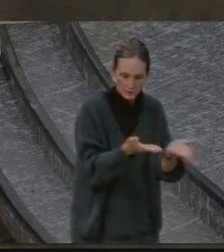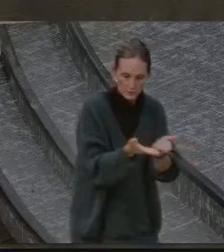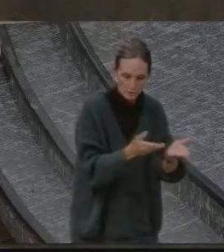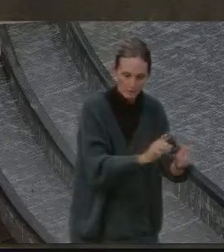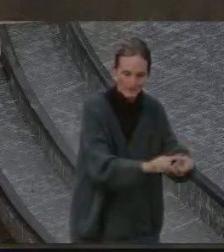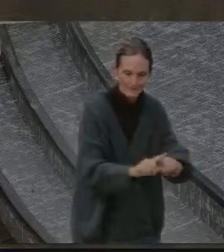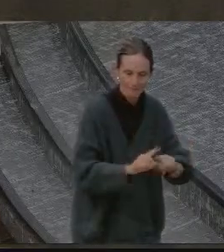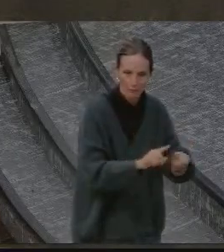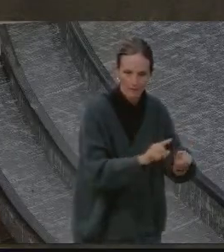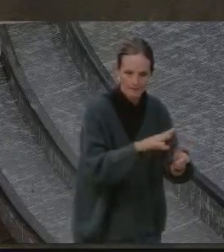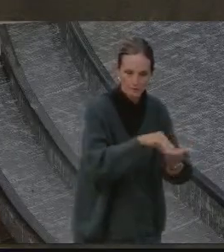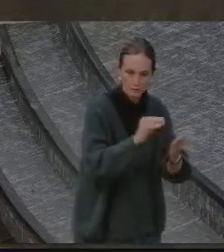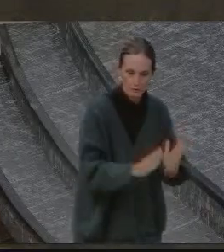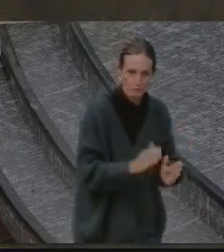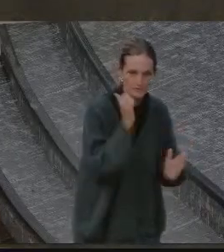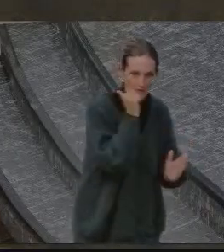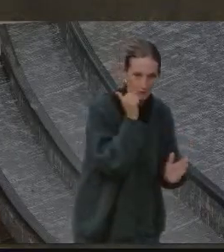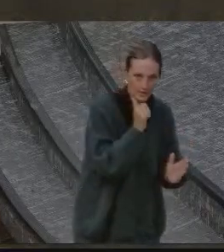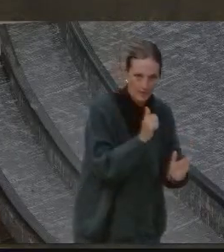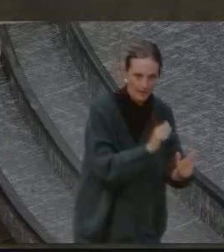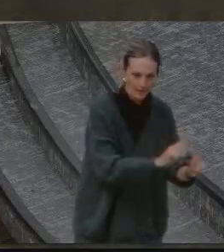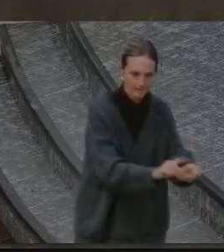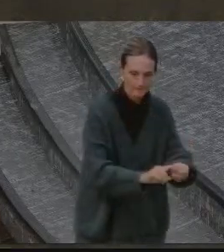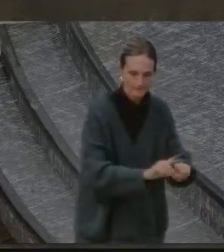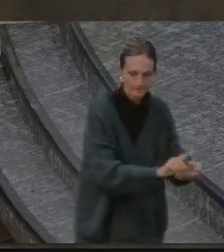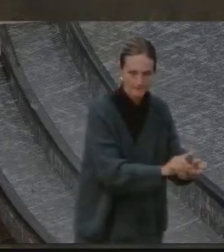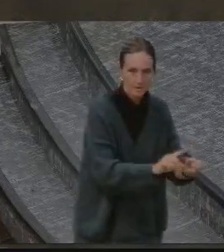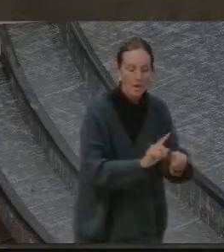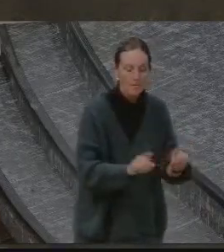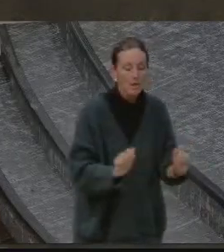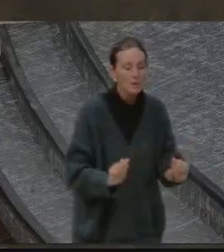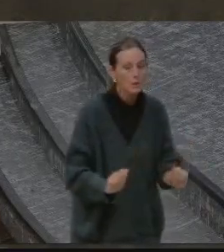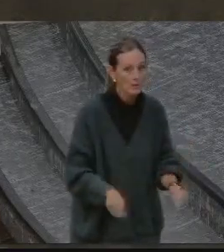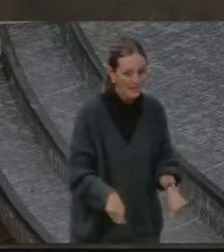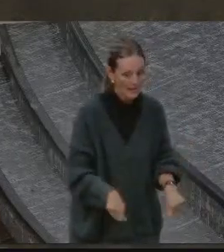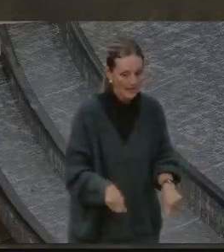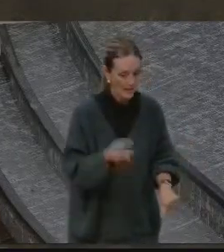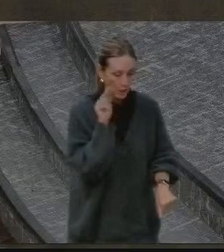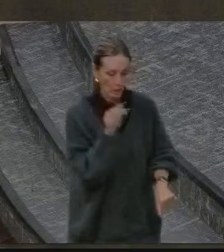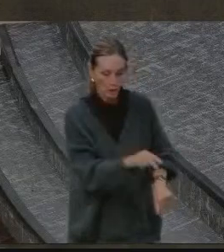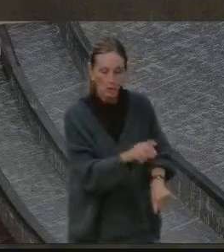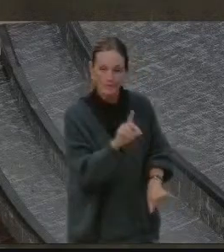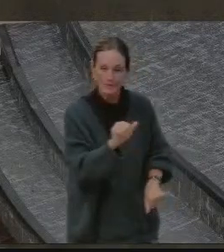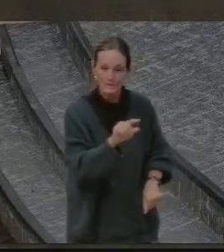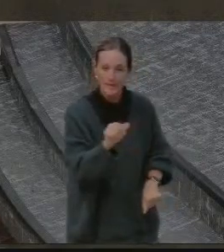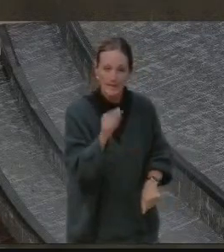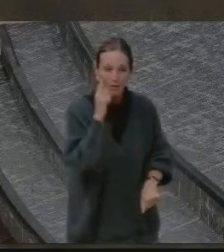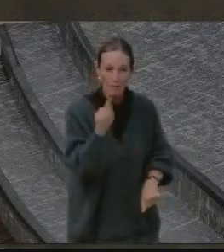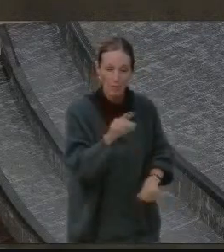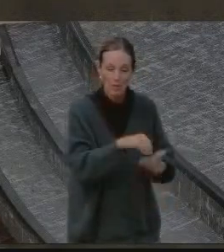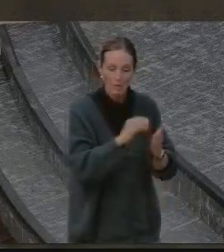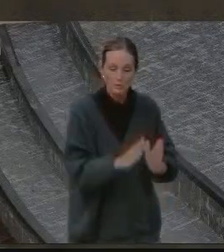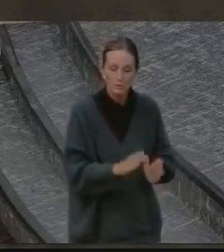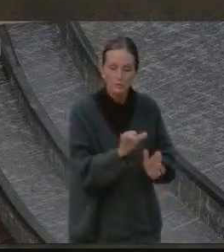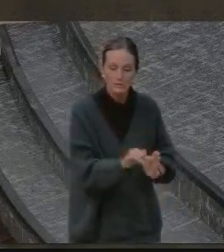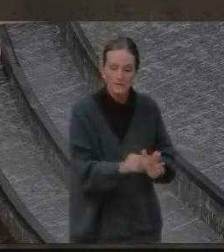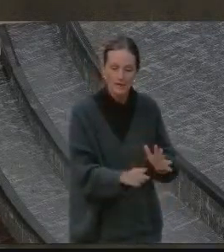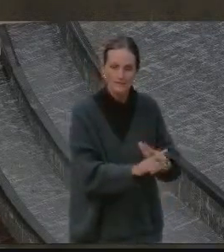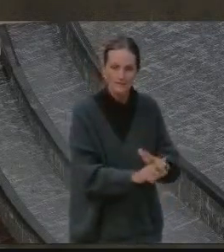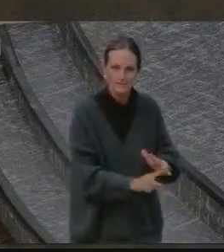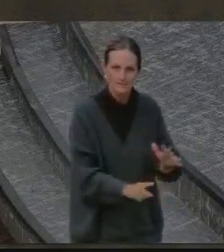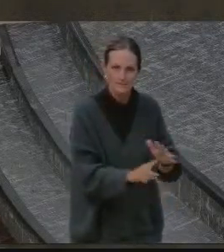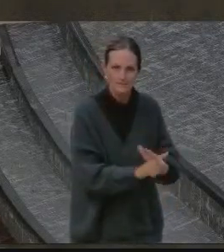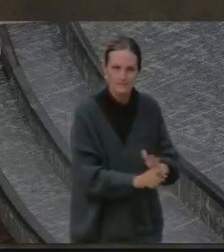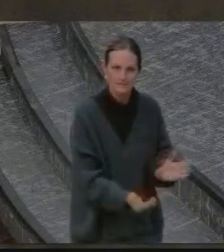daily. But what you can do is look at the data of those students who are coming there regularly, which then